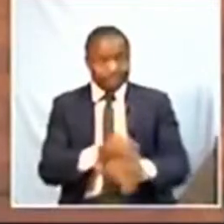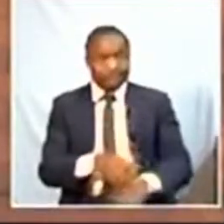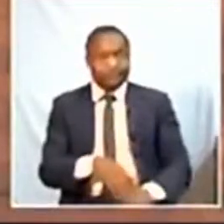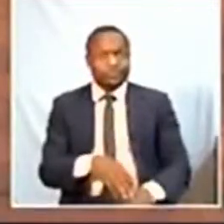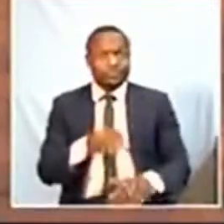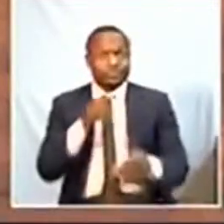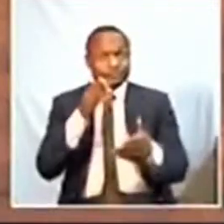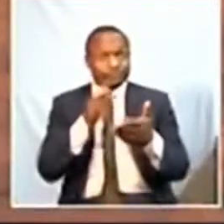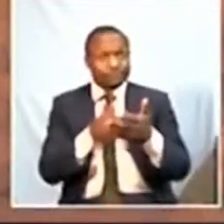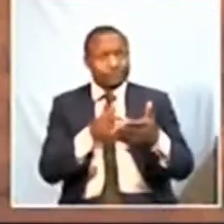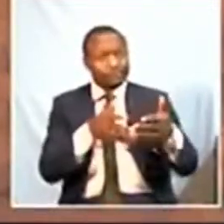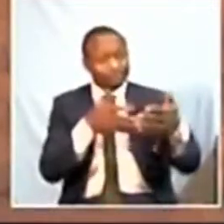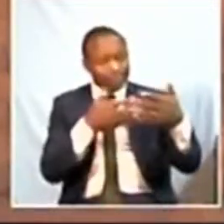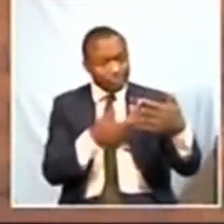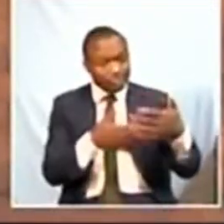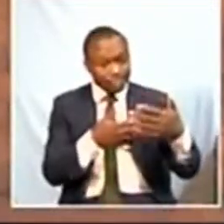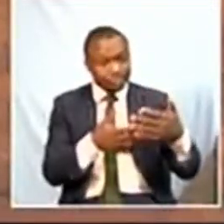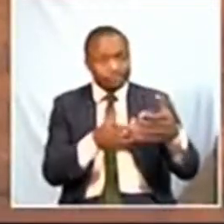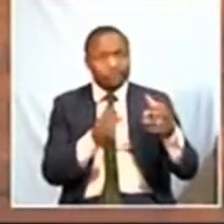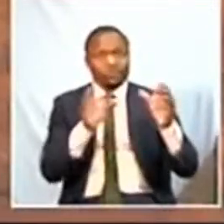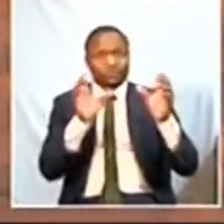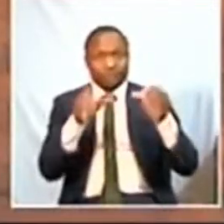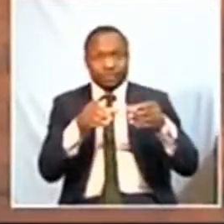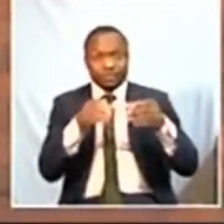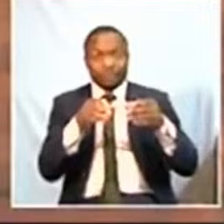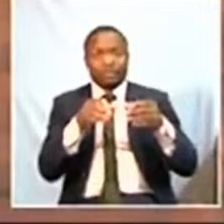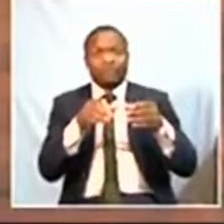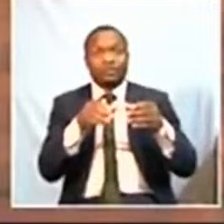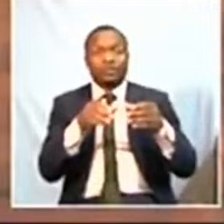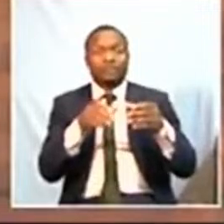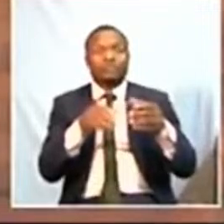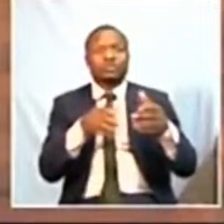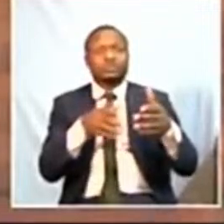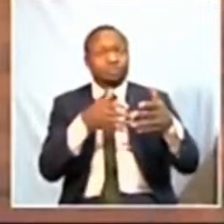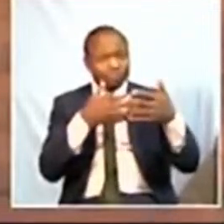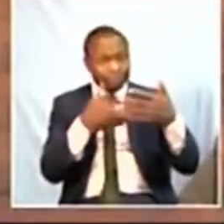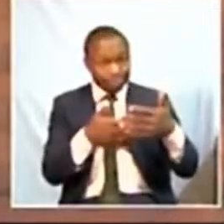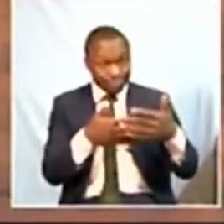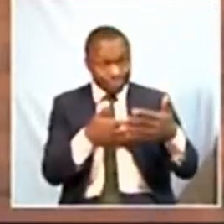This document is a council document.